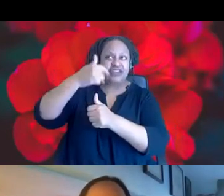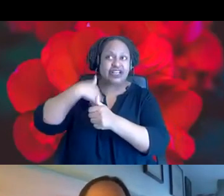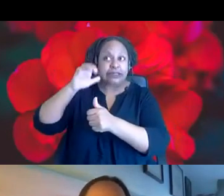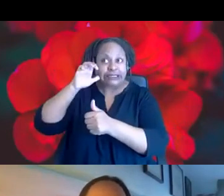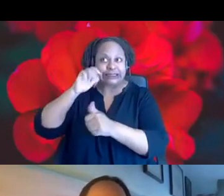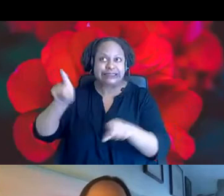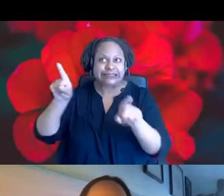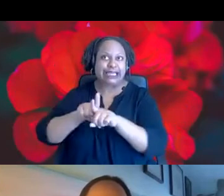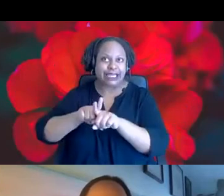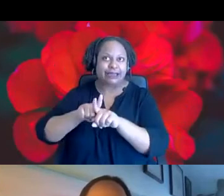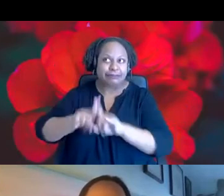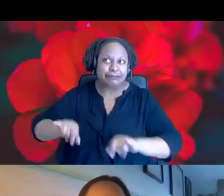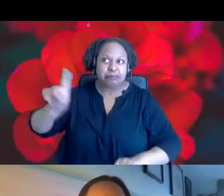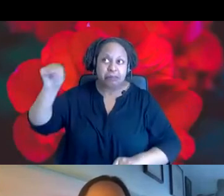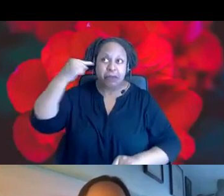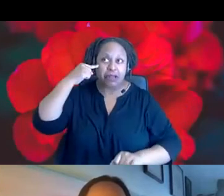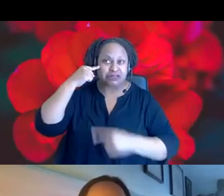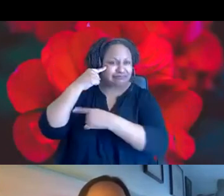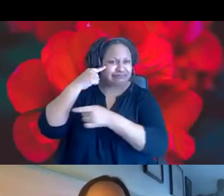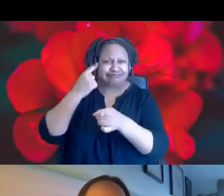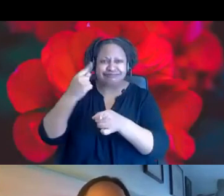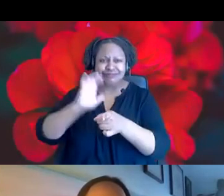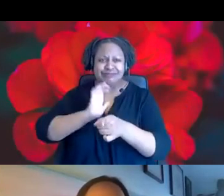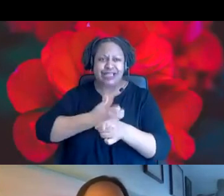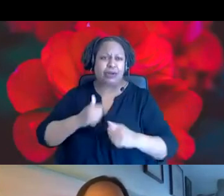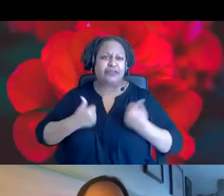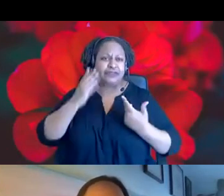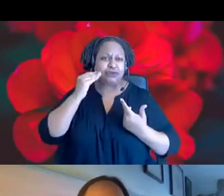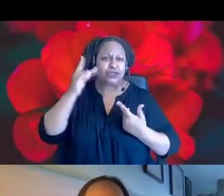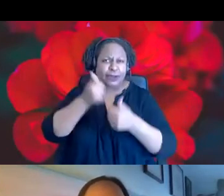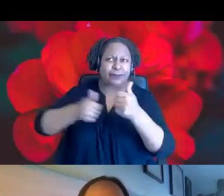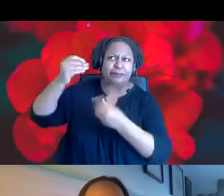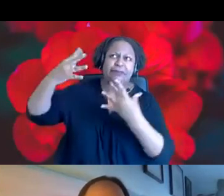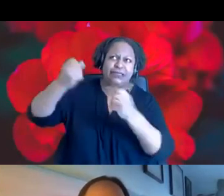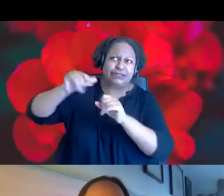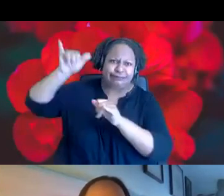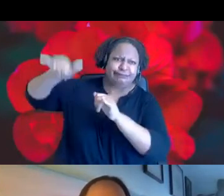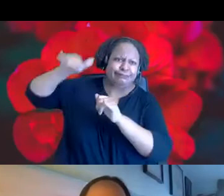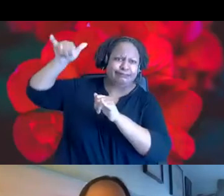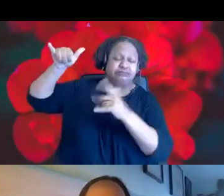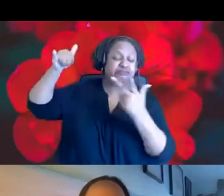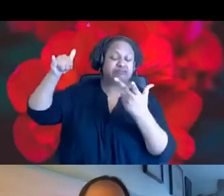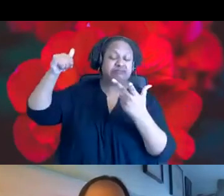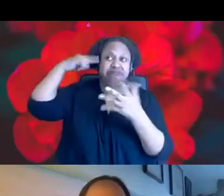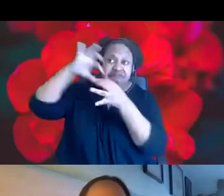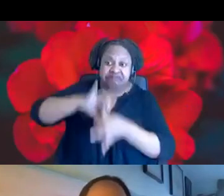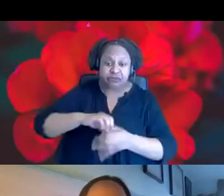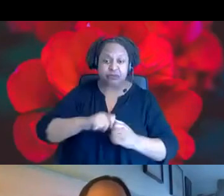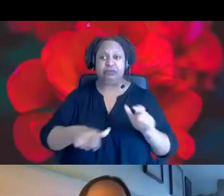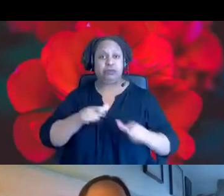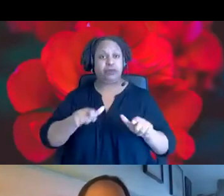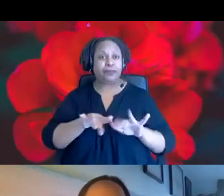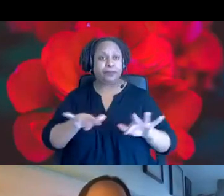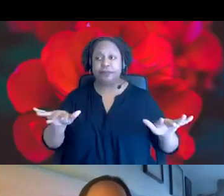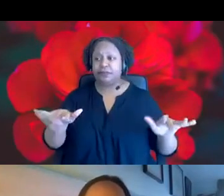don't necessarily know what our experience is because they've been up there for so long and they haven't thought to see what